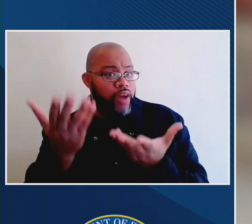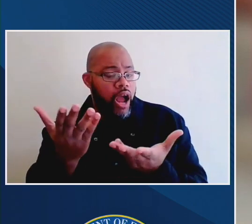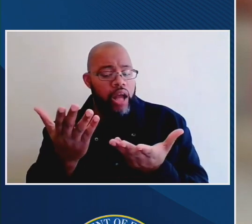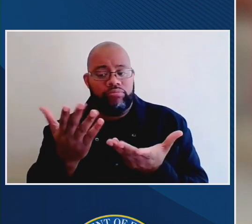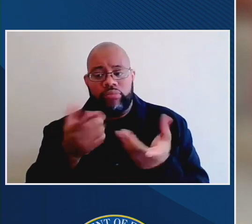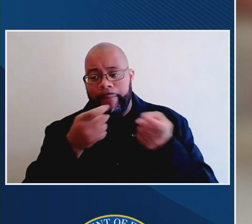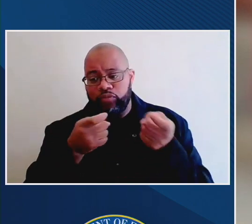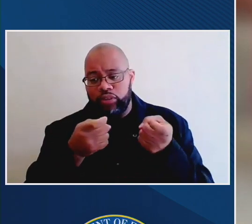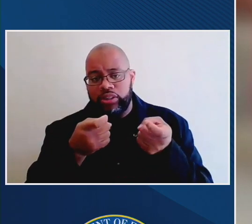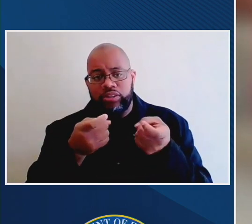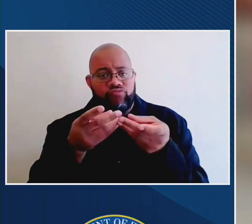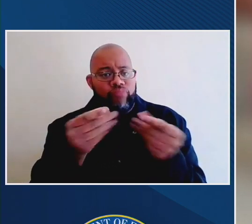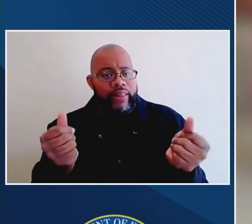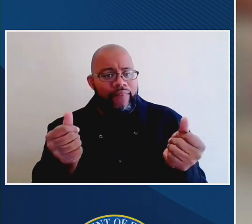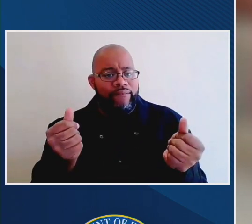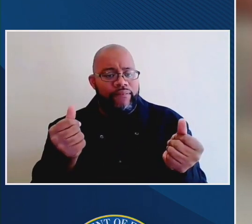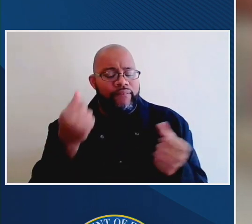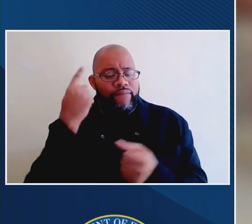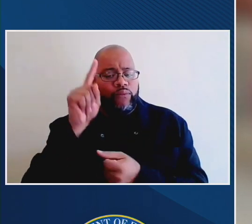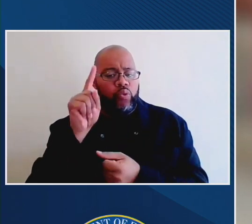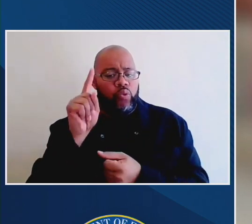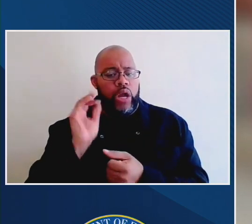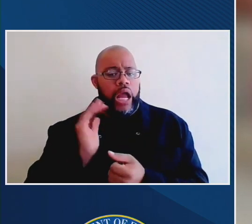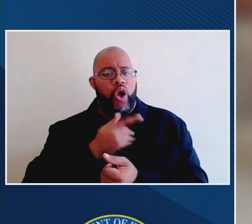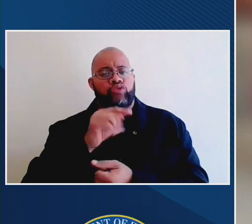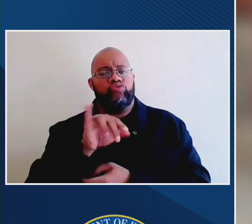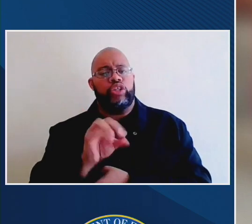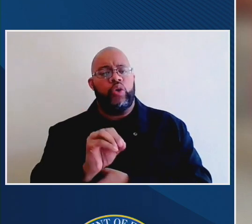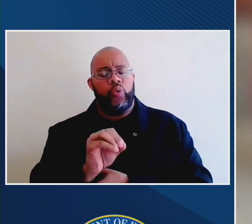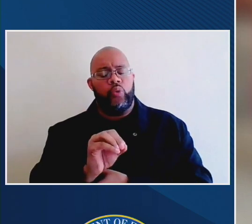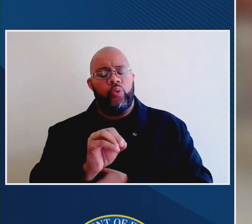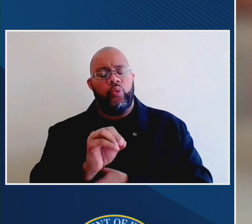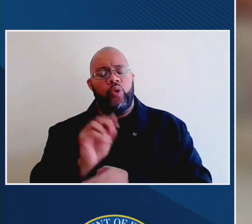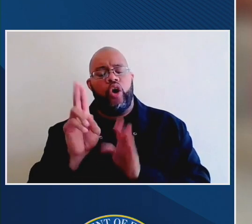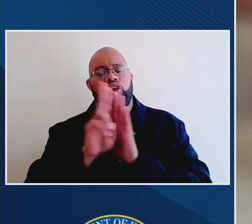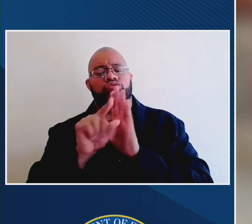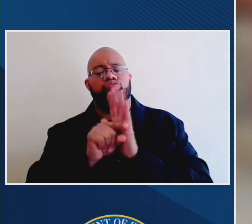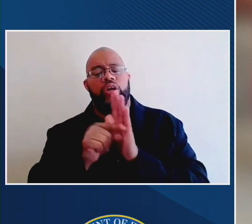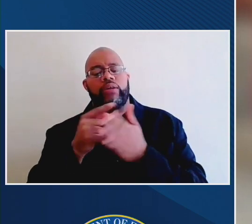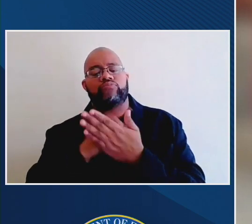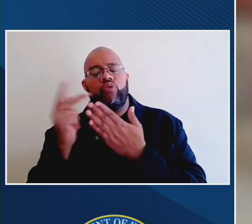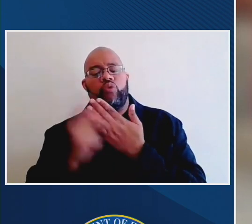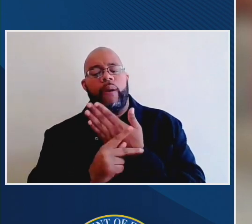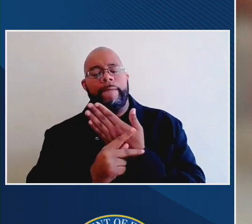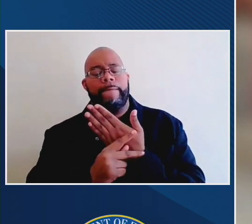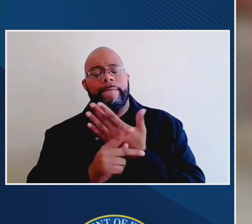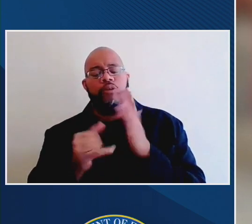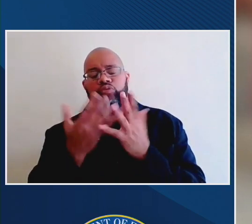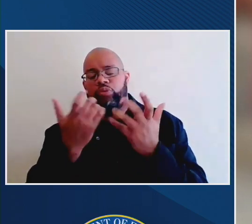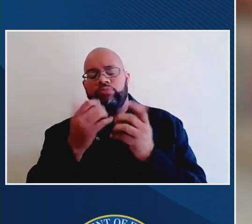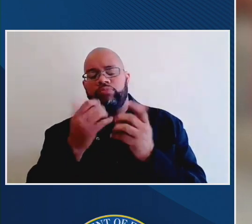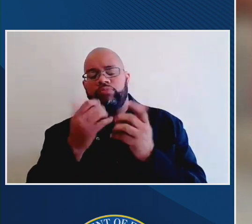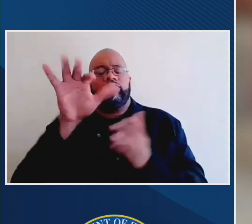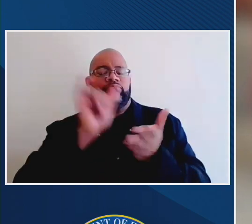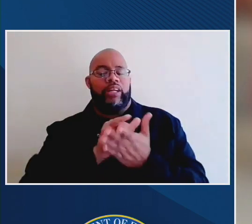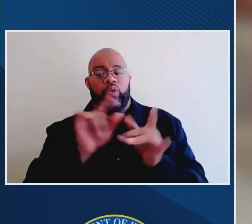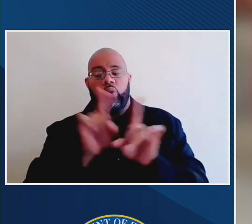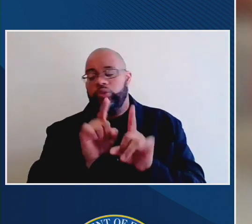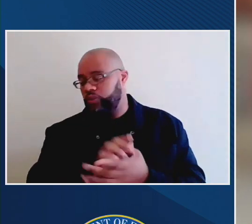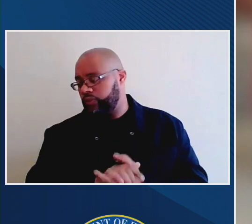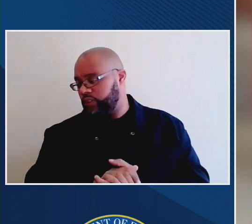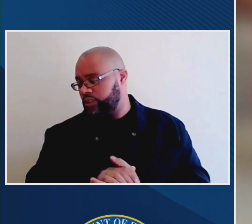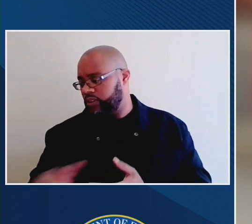administrative relief for our TRIO undergrad programs. Just wanted to put that out there as well.